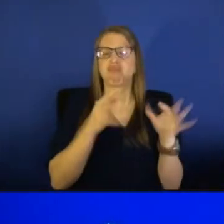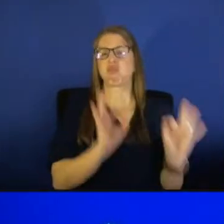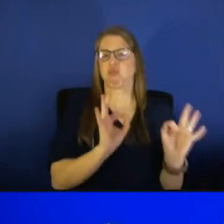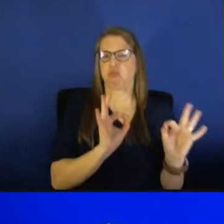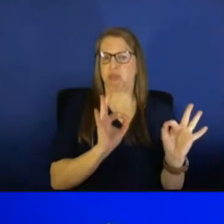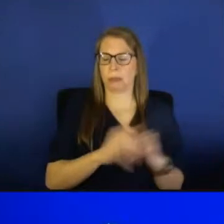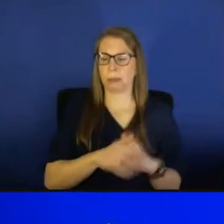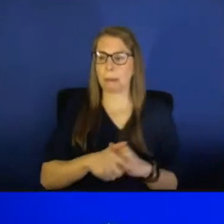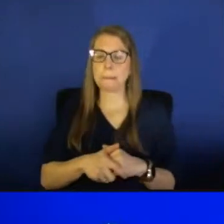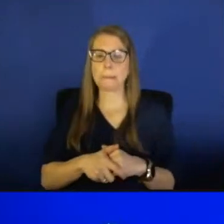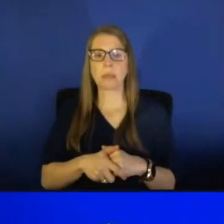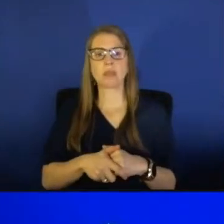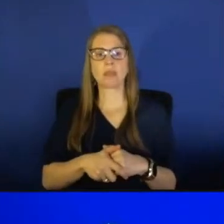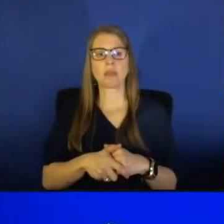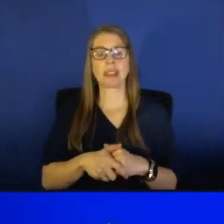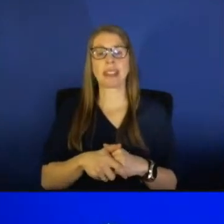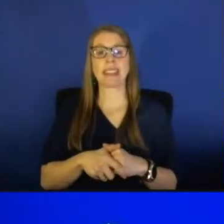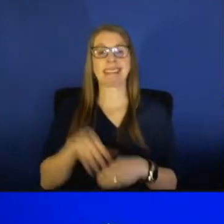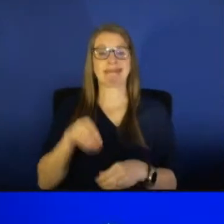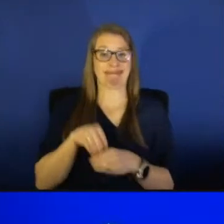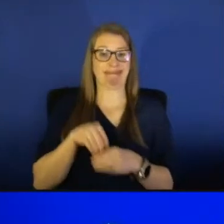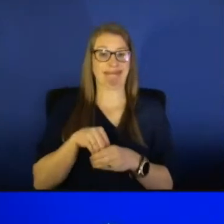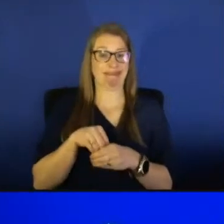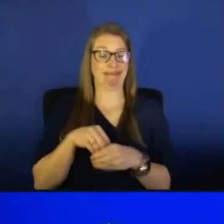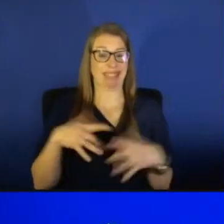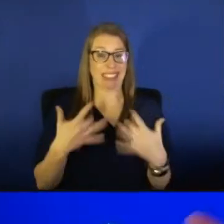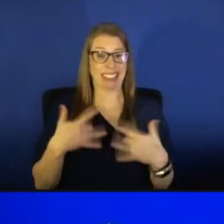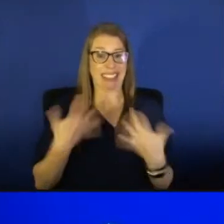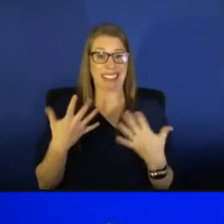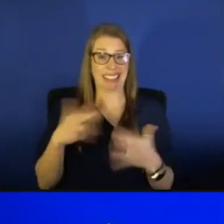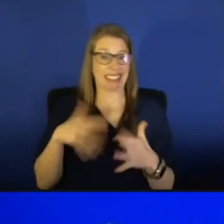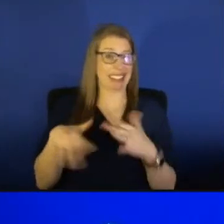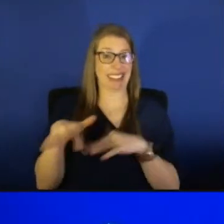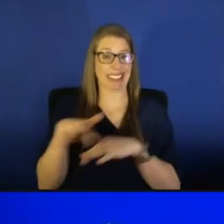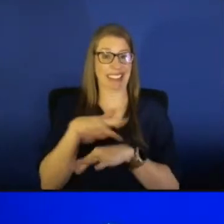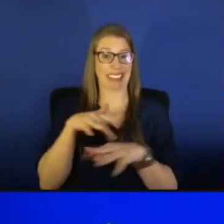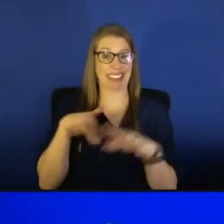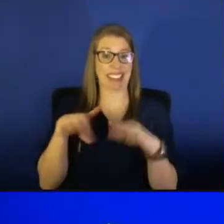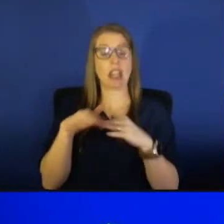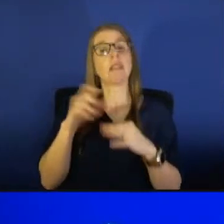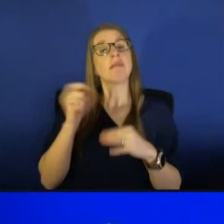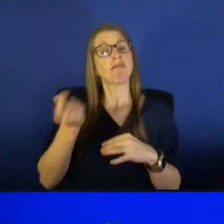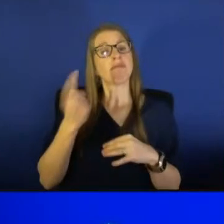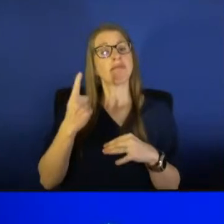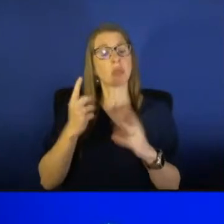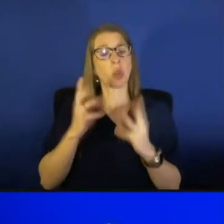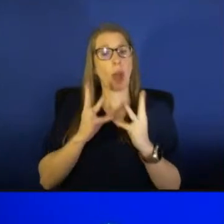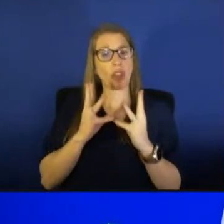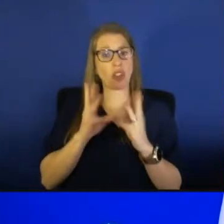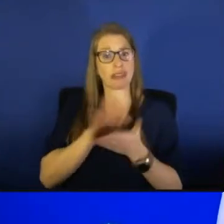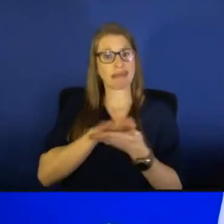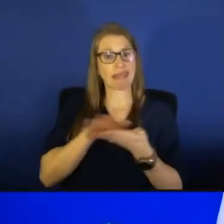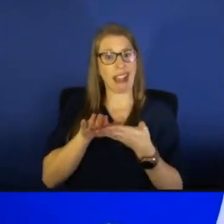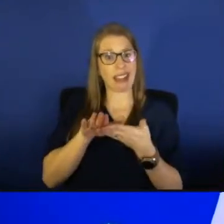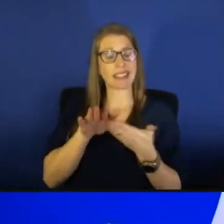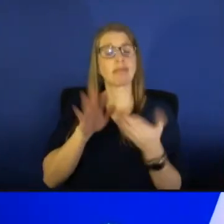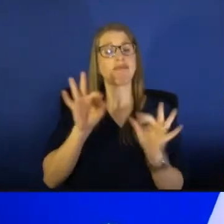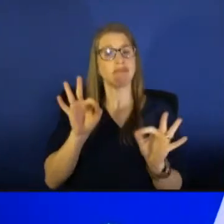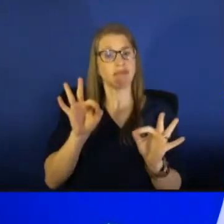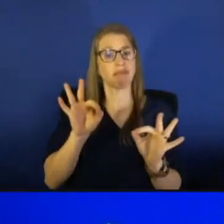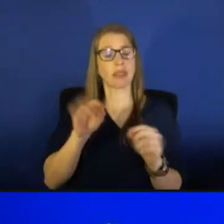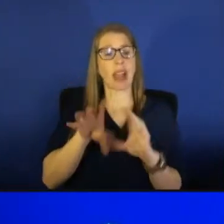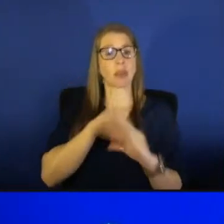Always good. Those indoor gathering spaces, when we're getting into it, even though the weather is getting nicer, like I said, you are typically having